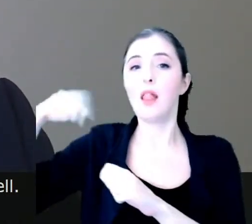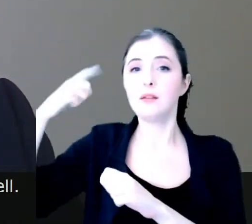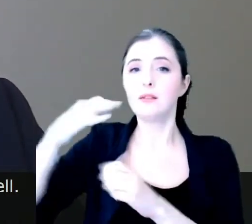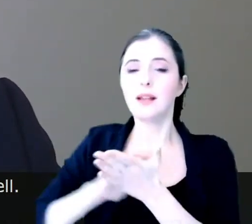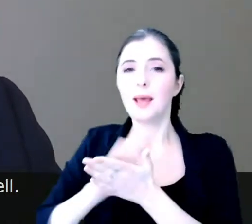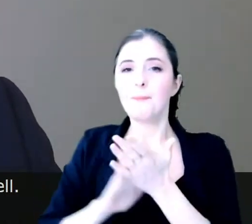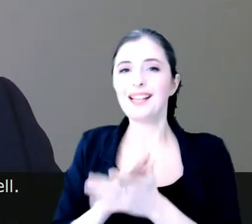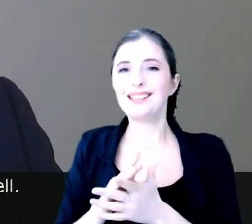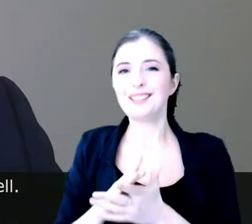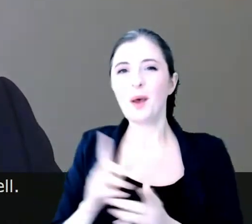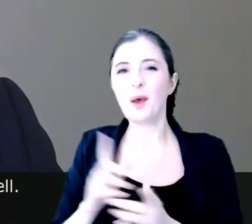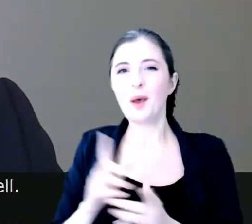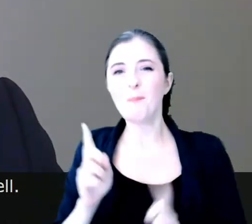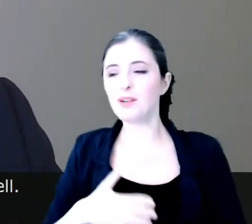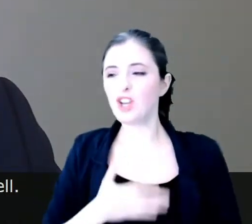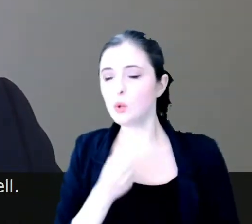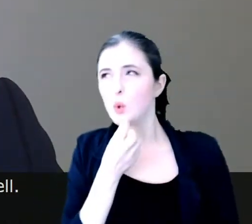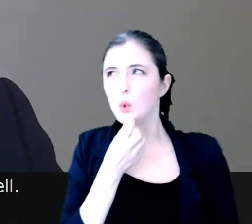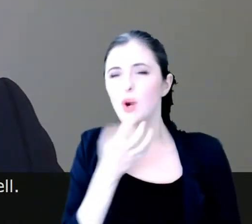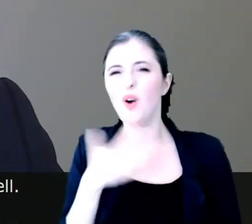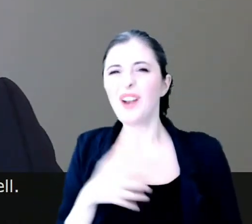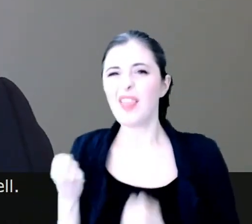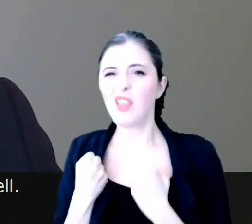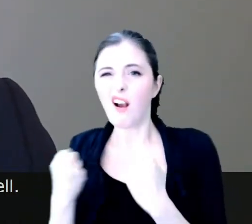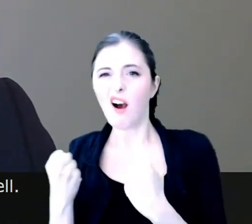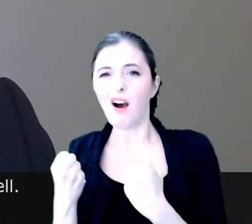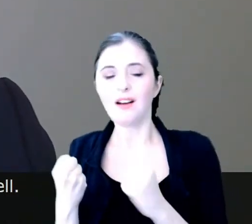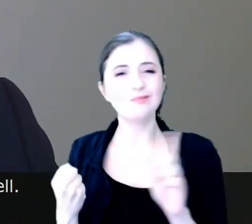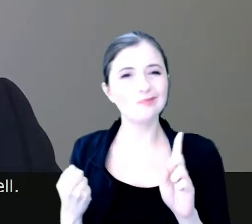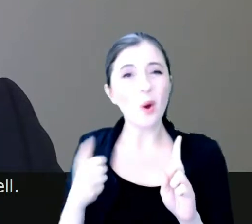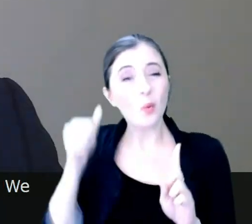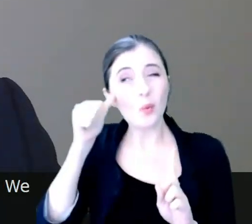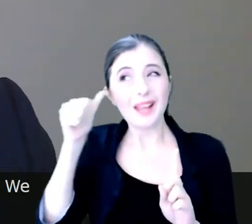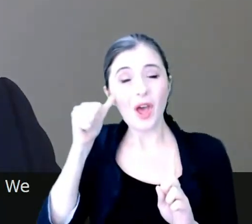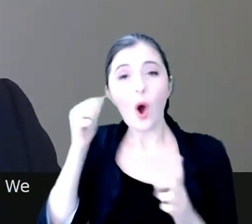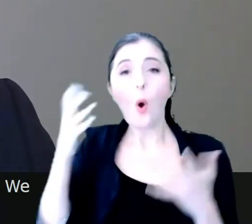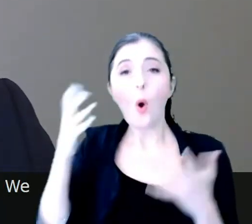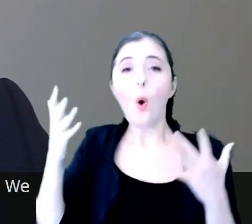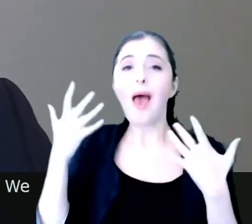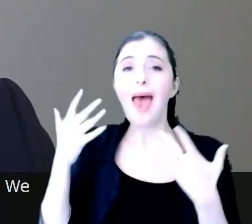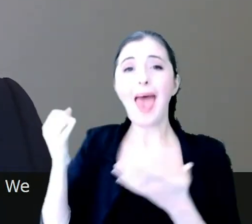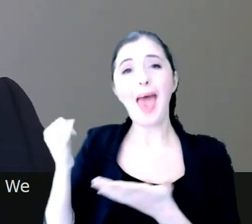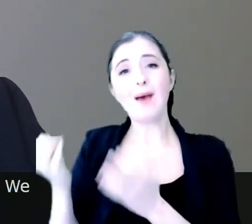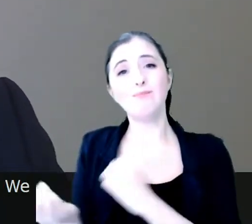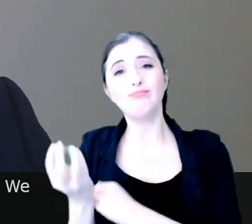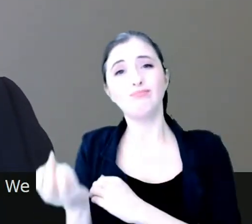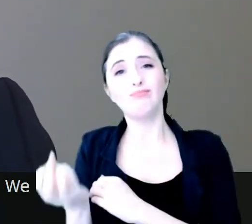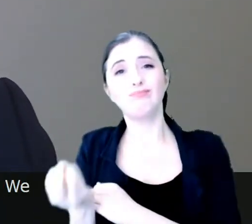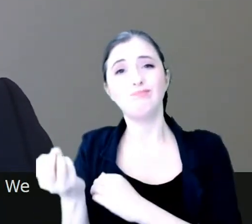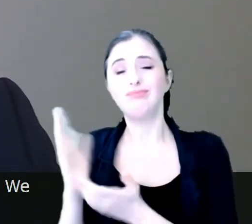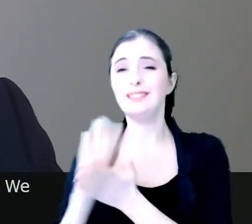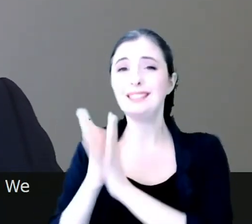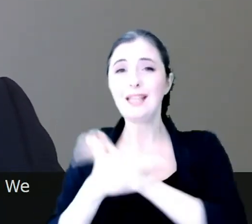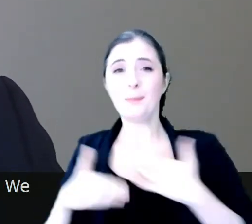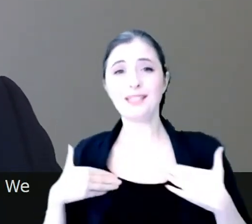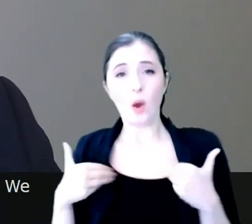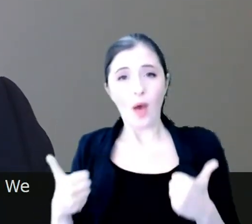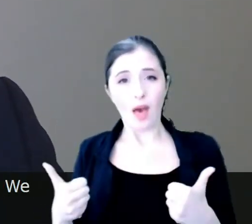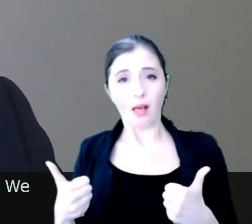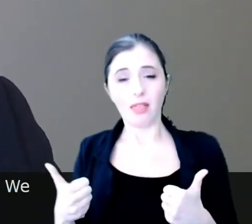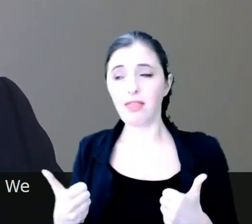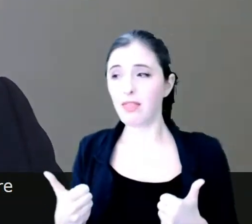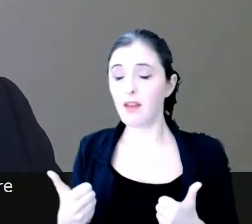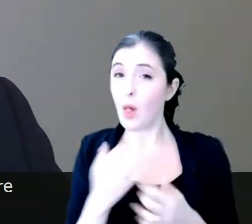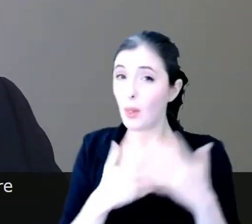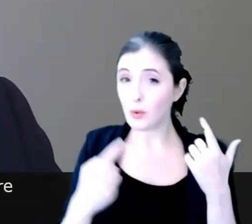we know that air pollution from cars is damaging our health. There's more and more evidence coming out about this. And